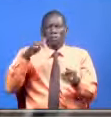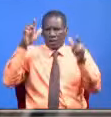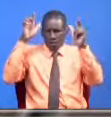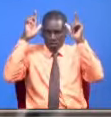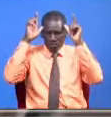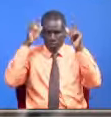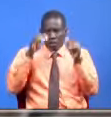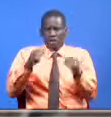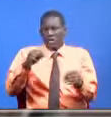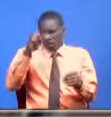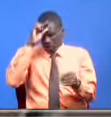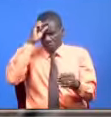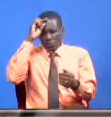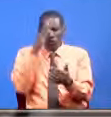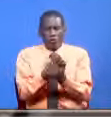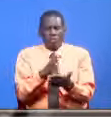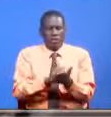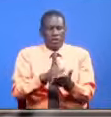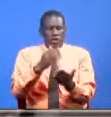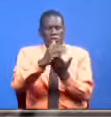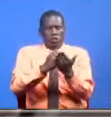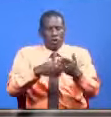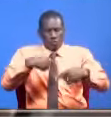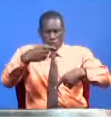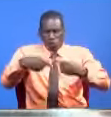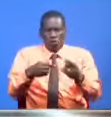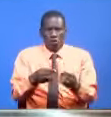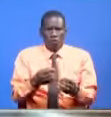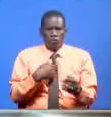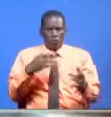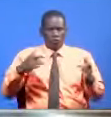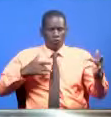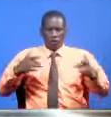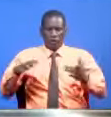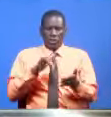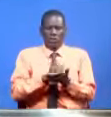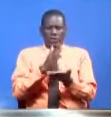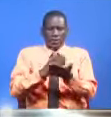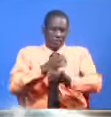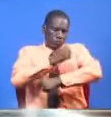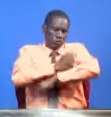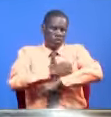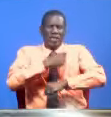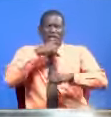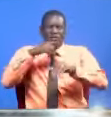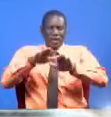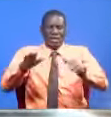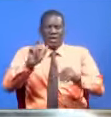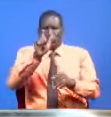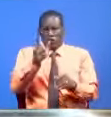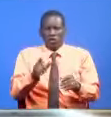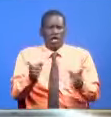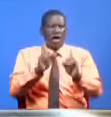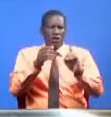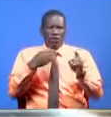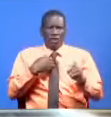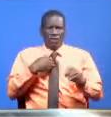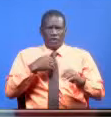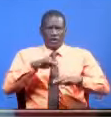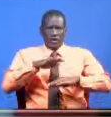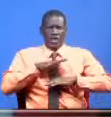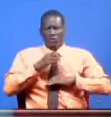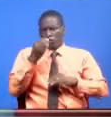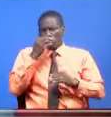government assuring that the program will continue, there are concerns that some schools in the ASAL regions do not have enough food in the stores